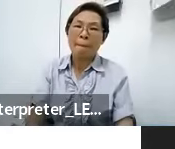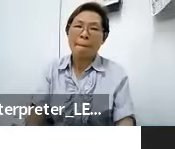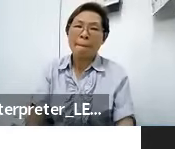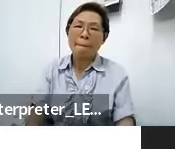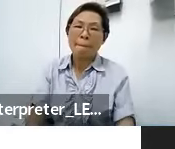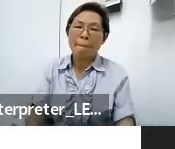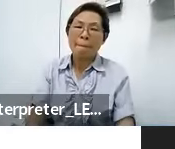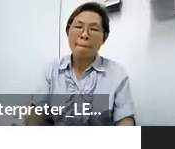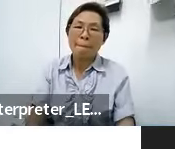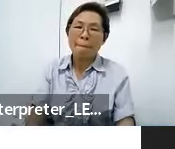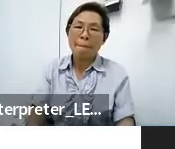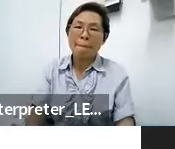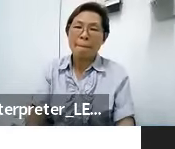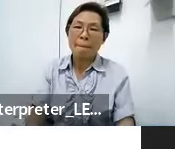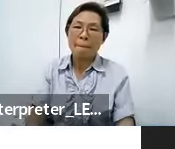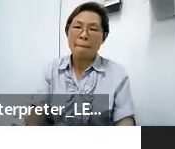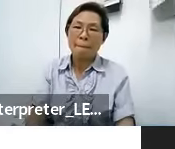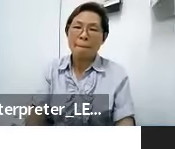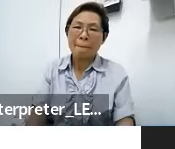Oh, yeah, next.